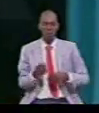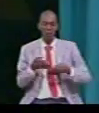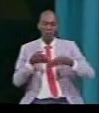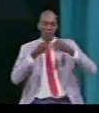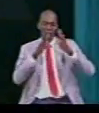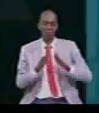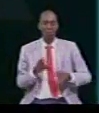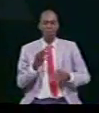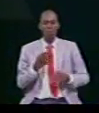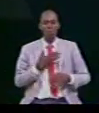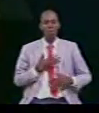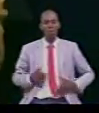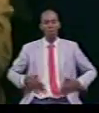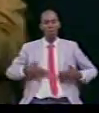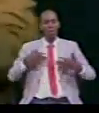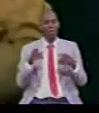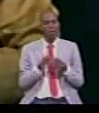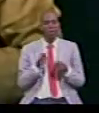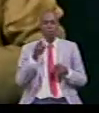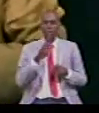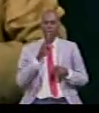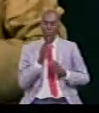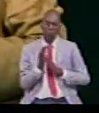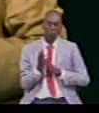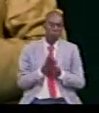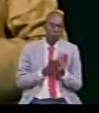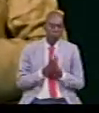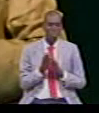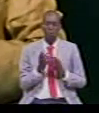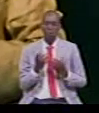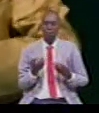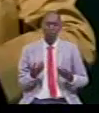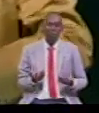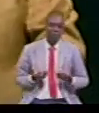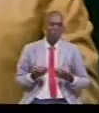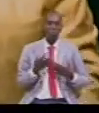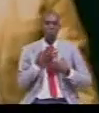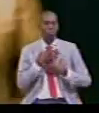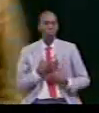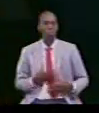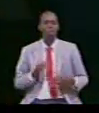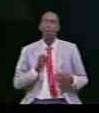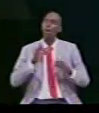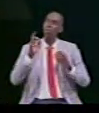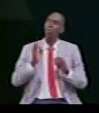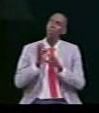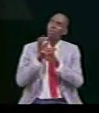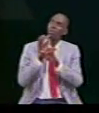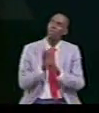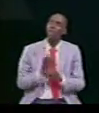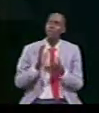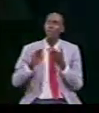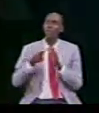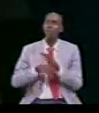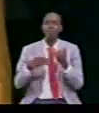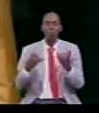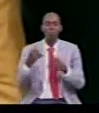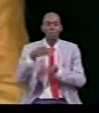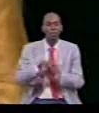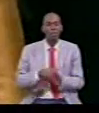As you are desperate, I must have the forgiveness tonight, and the guilt and the